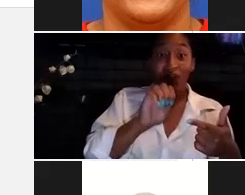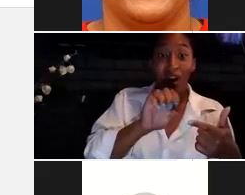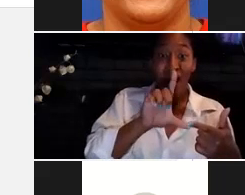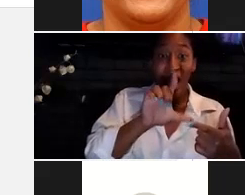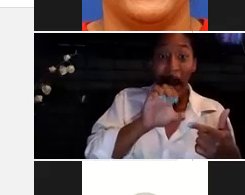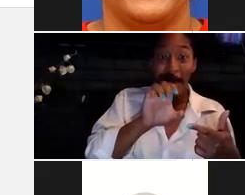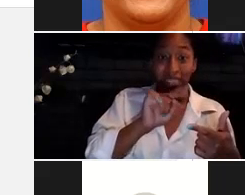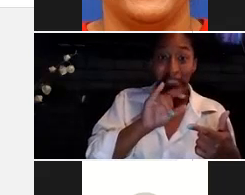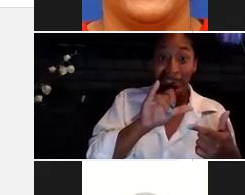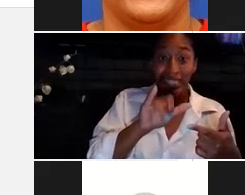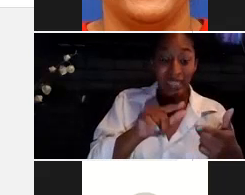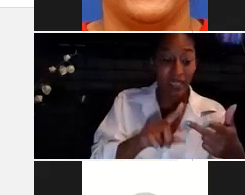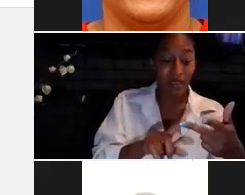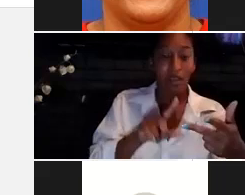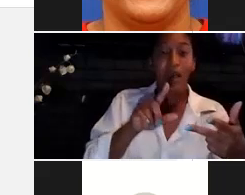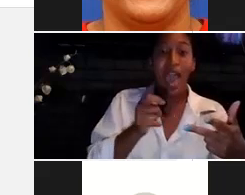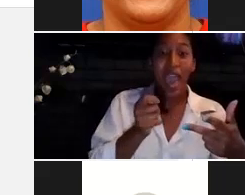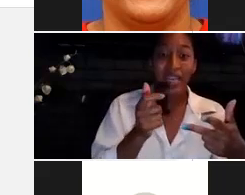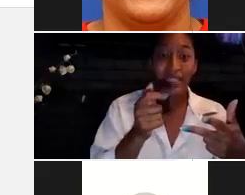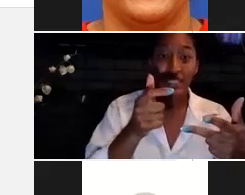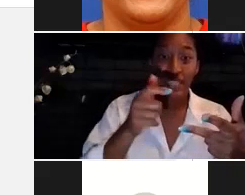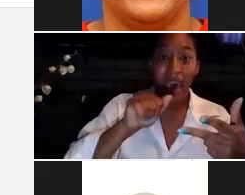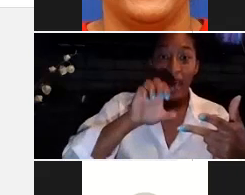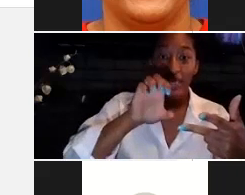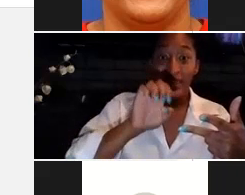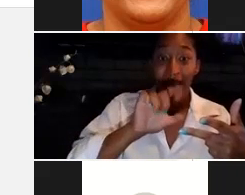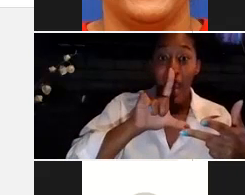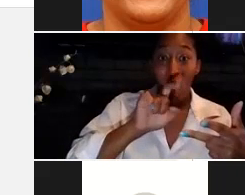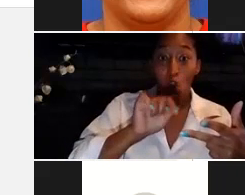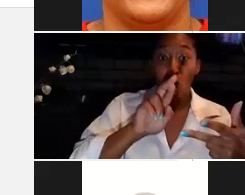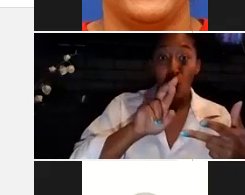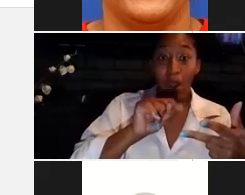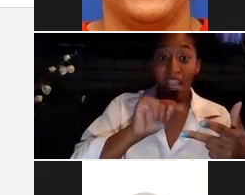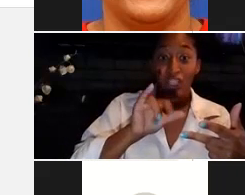And in physics, as well, let me say, in physical science,